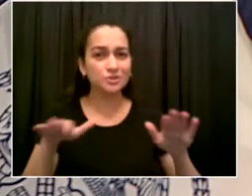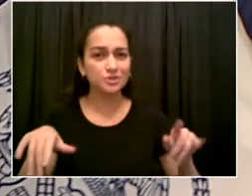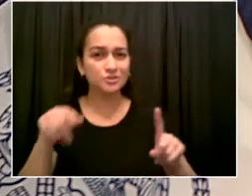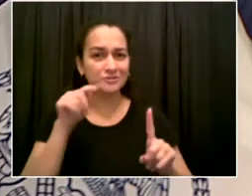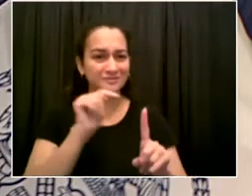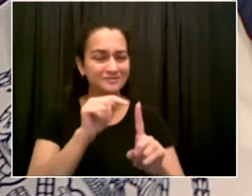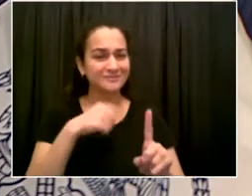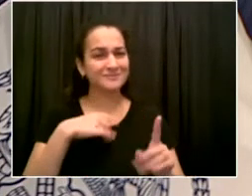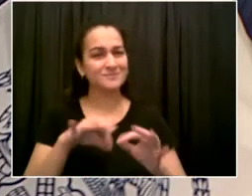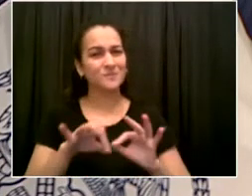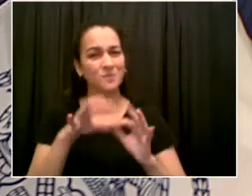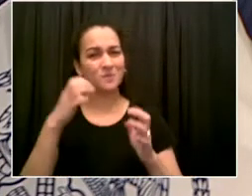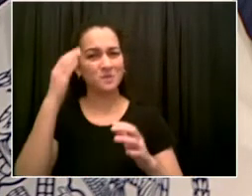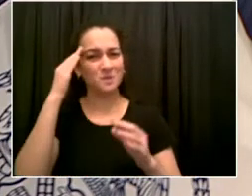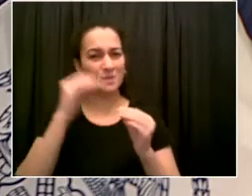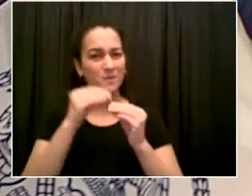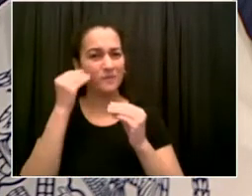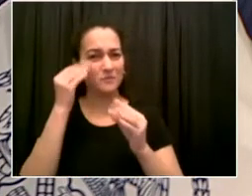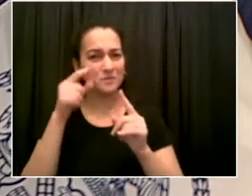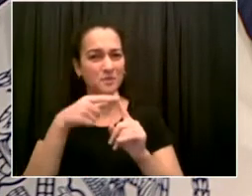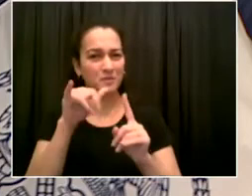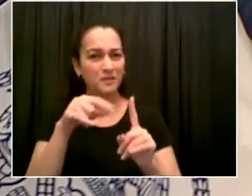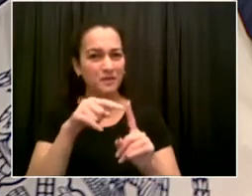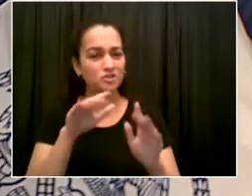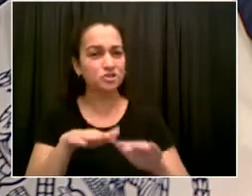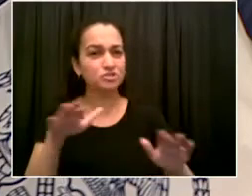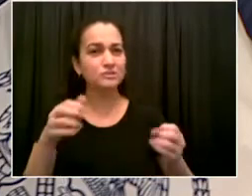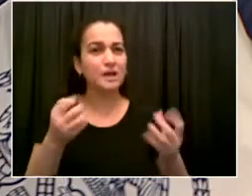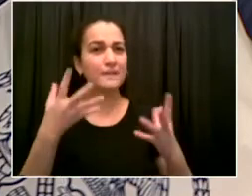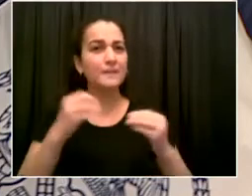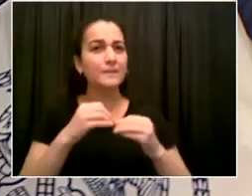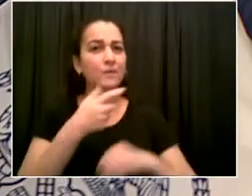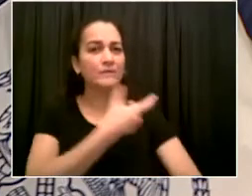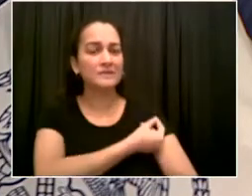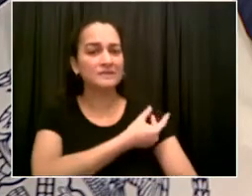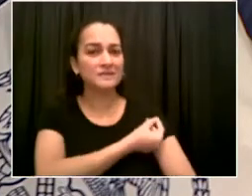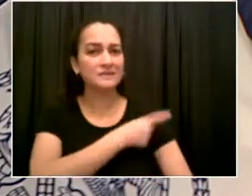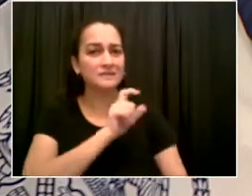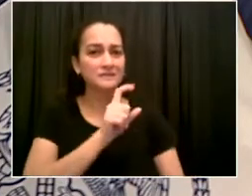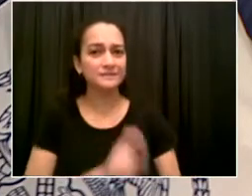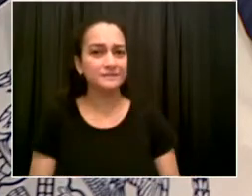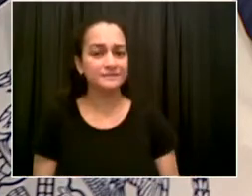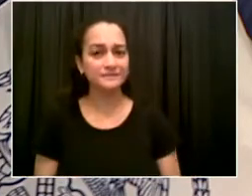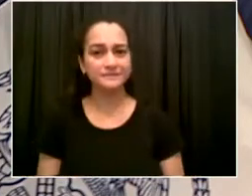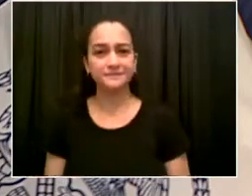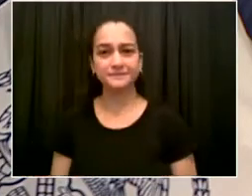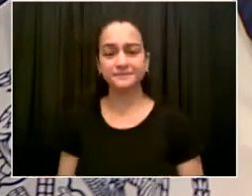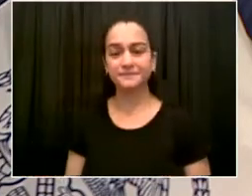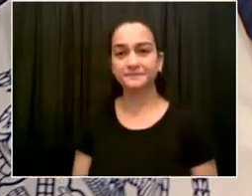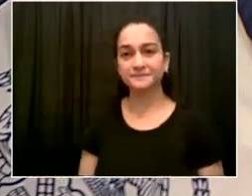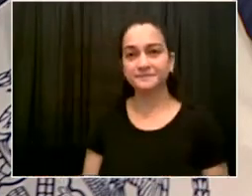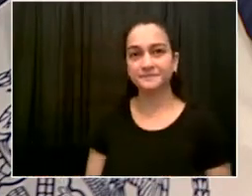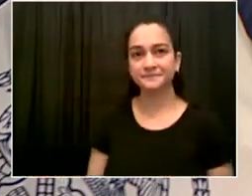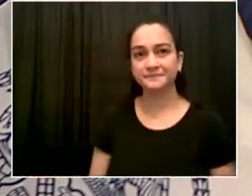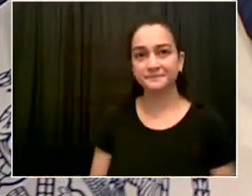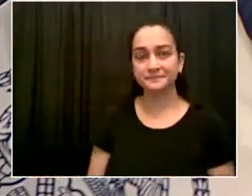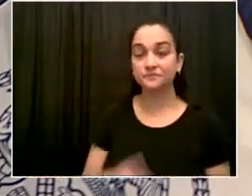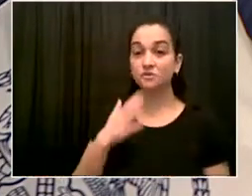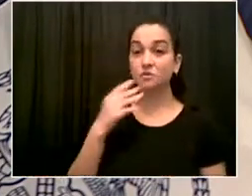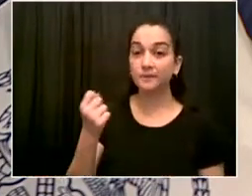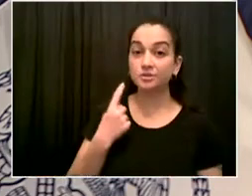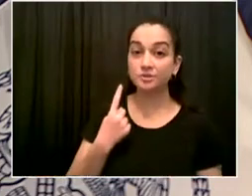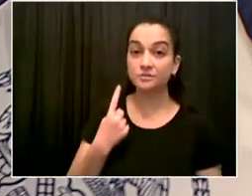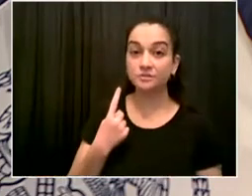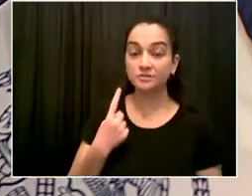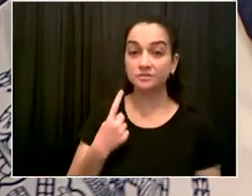school? We know right now, and I don't want to parse it. It's a very fair question, Marla. I just don't have it by public school kids versus kids